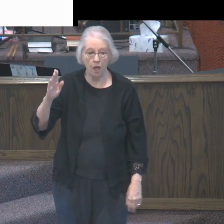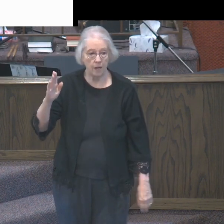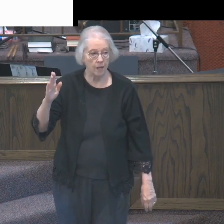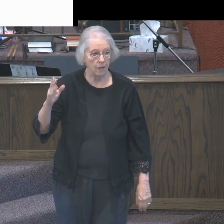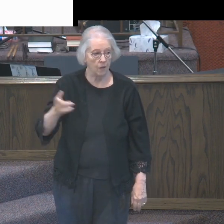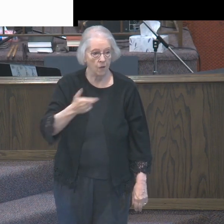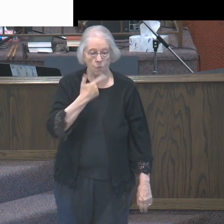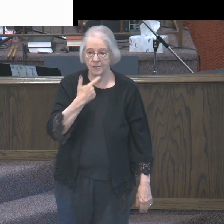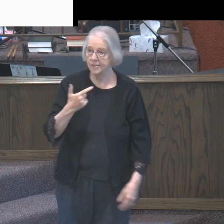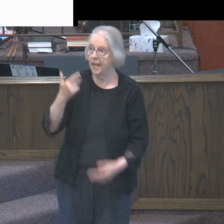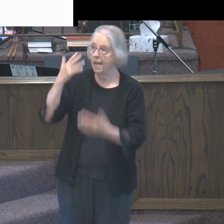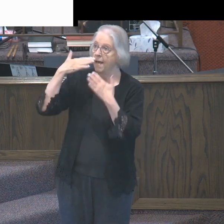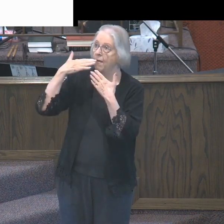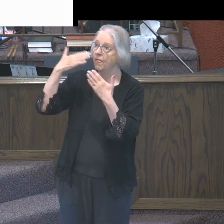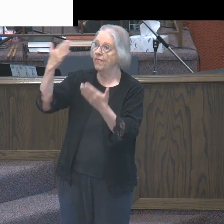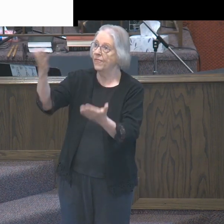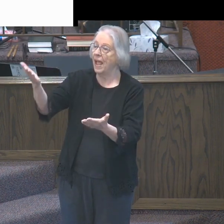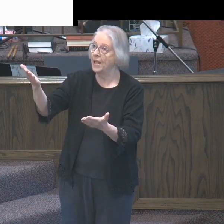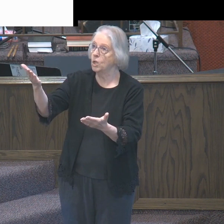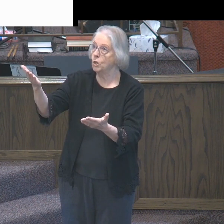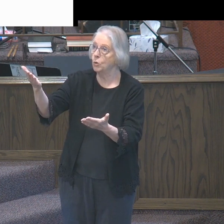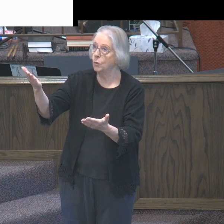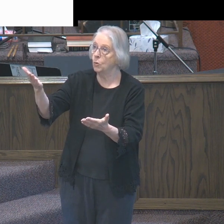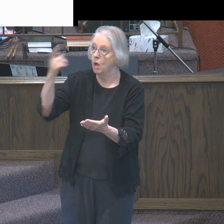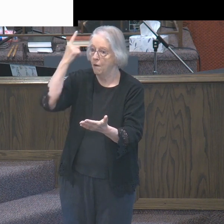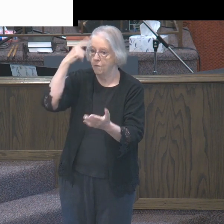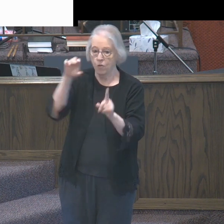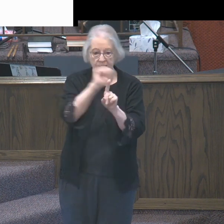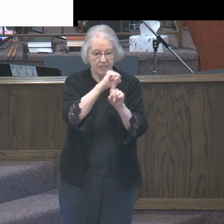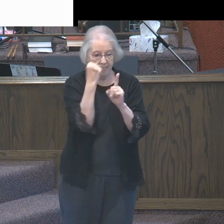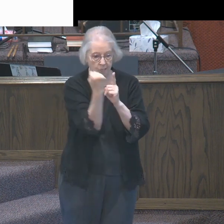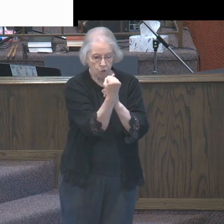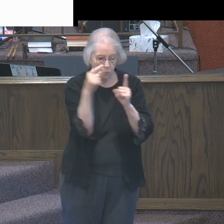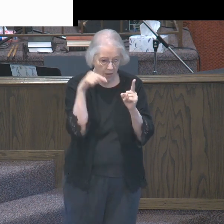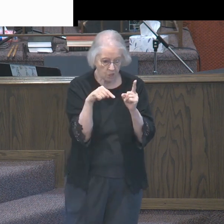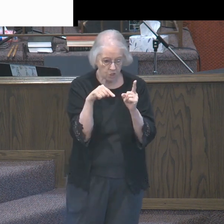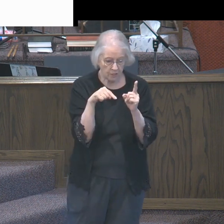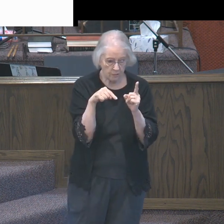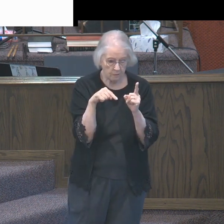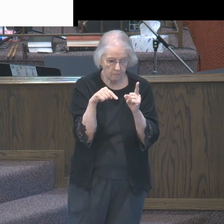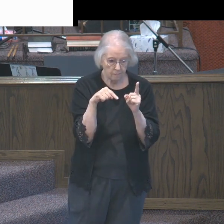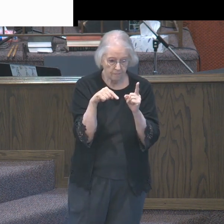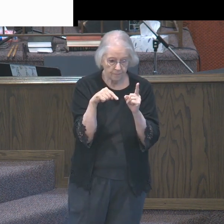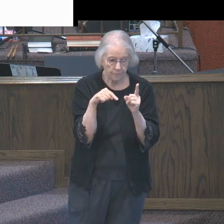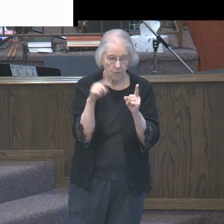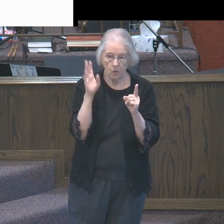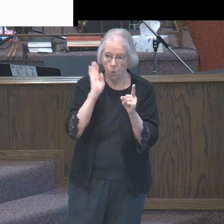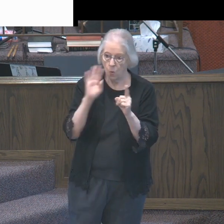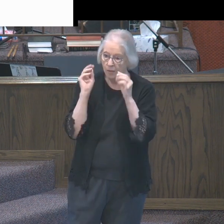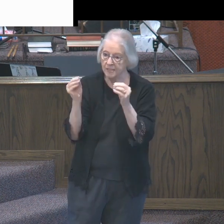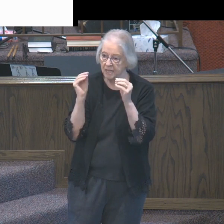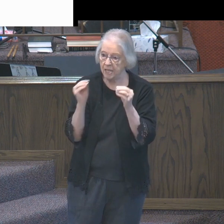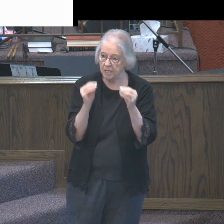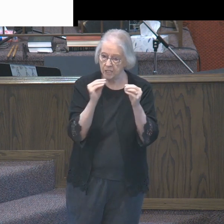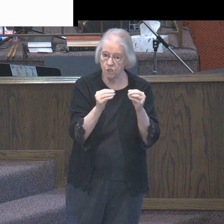tribulation knowing that the tribulation, the thing that God is allowing me not to be delivered